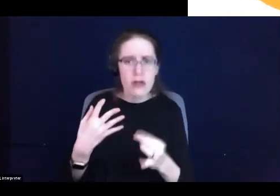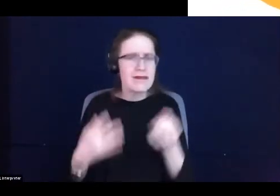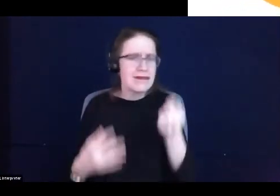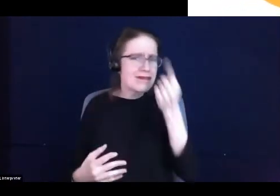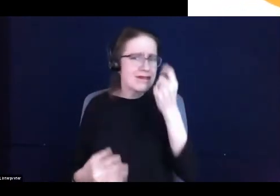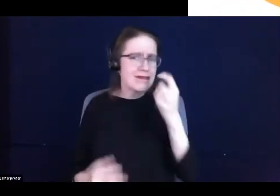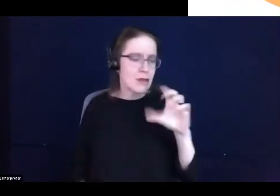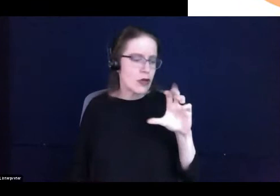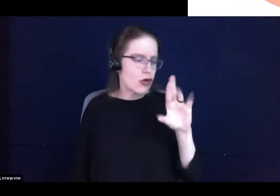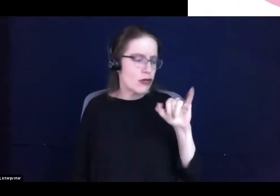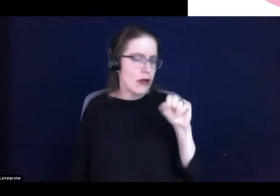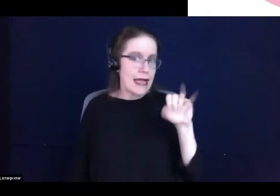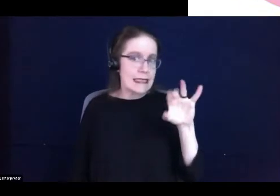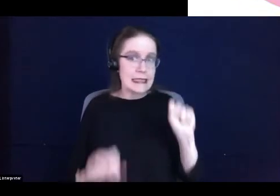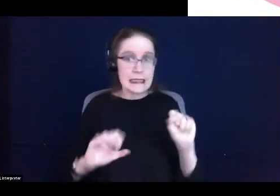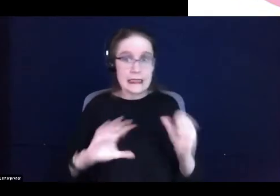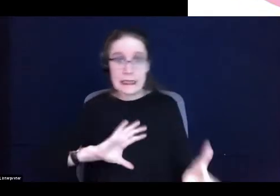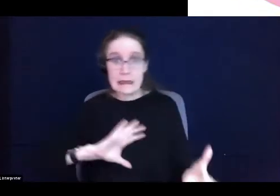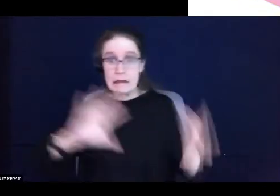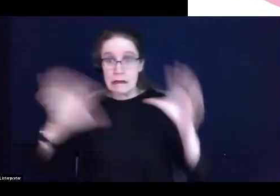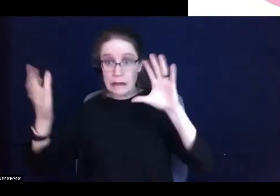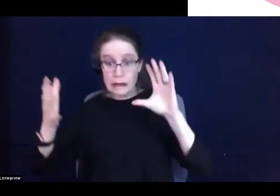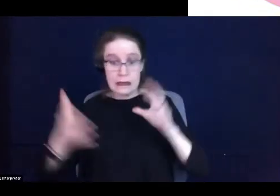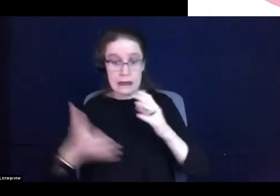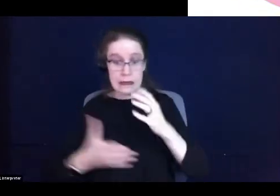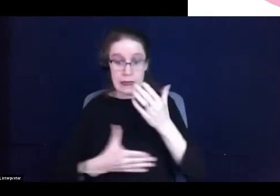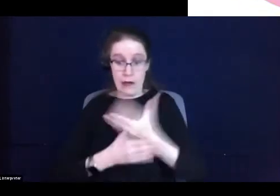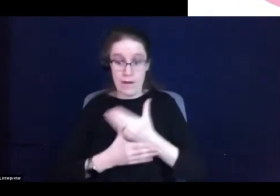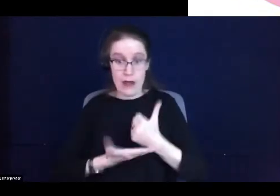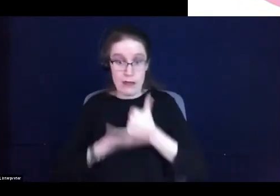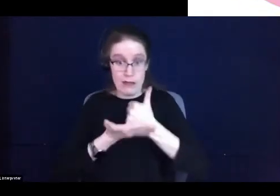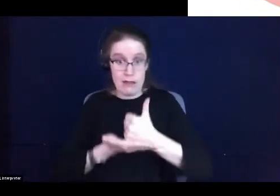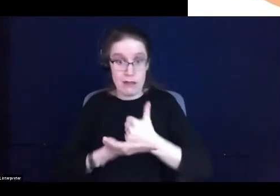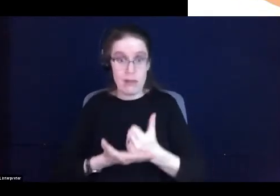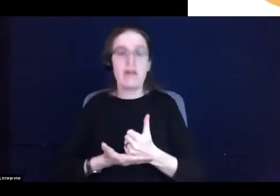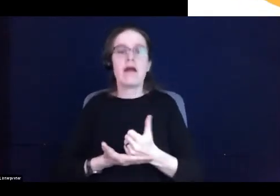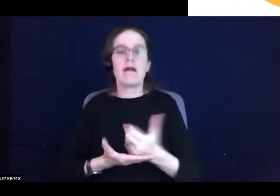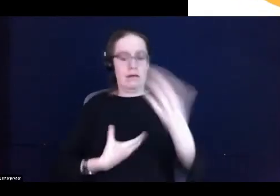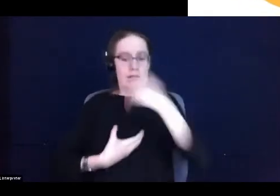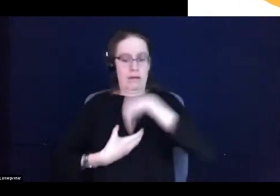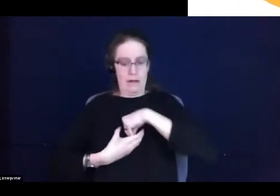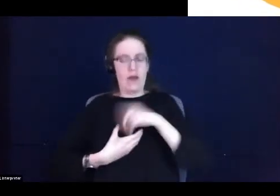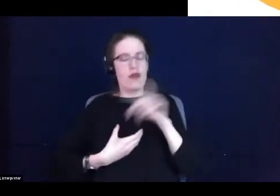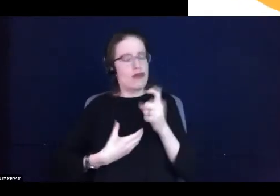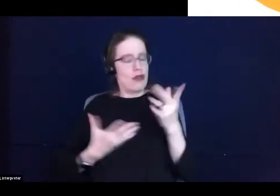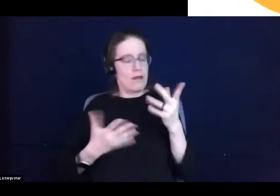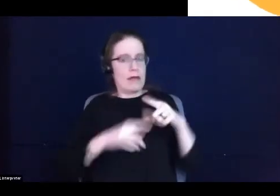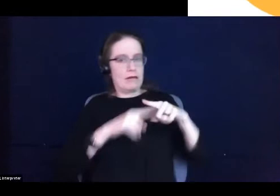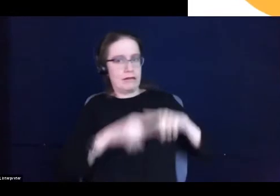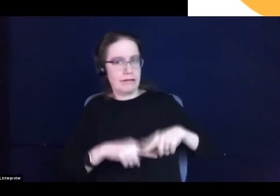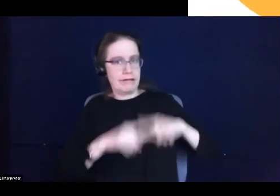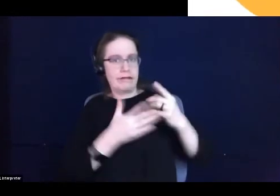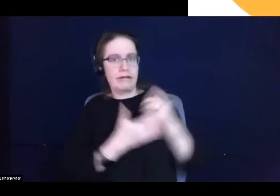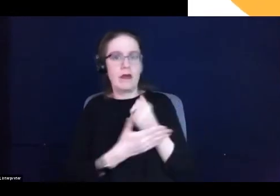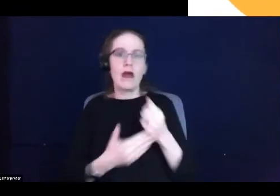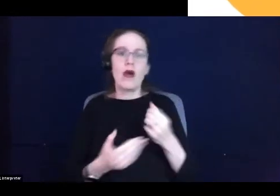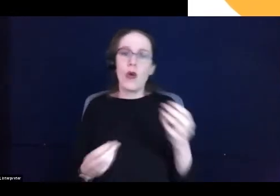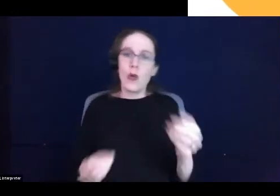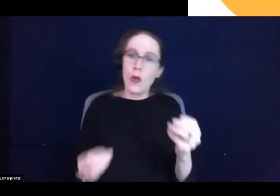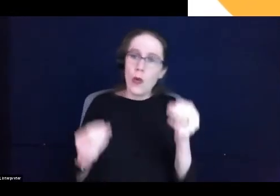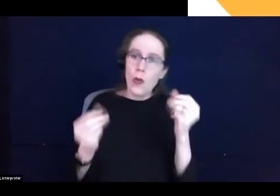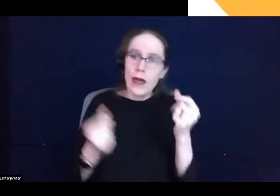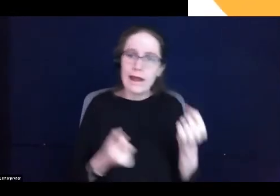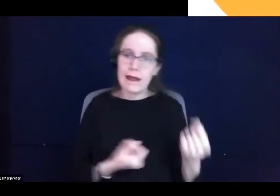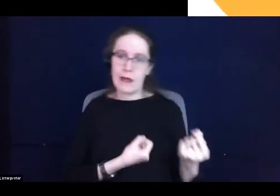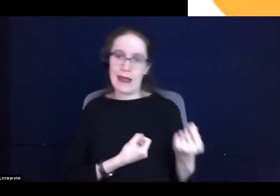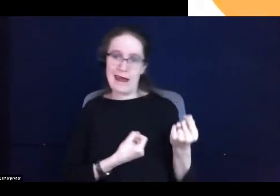intervention skills we should already have. Advocates need to be able to assess the situation quickly and empathetically, while also